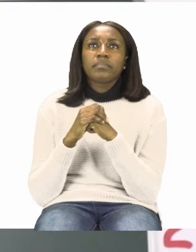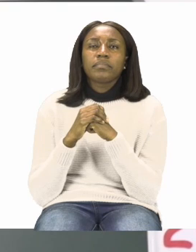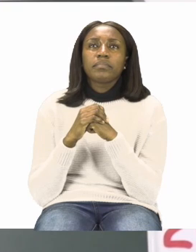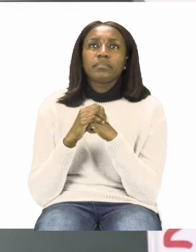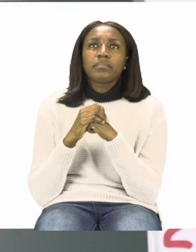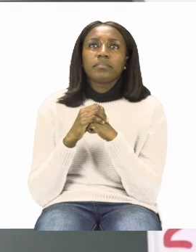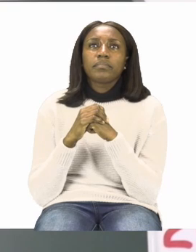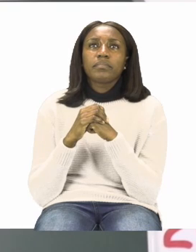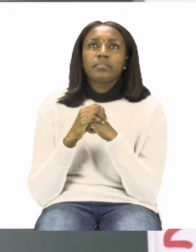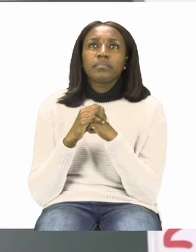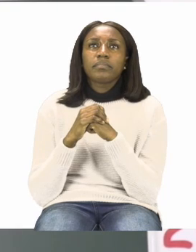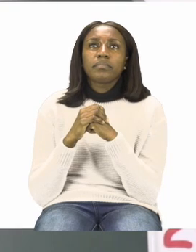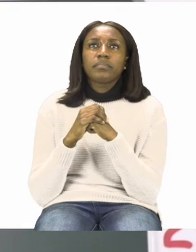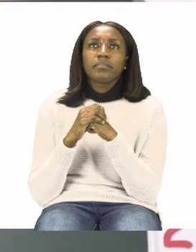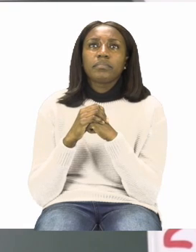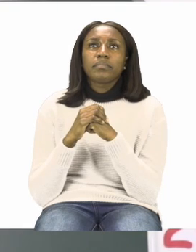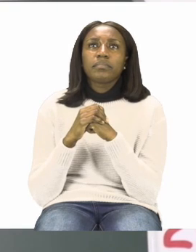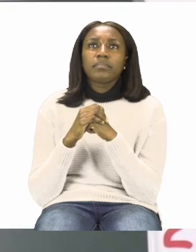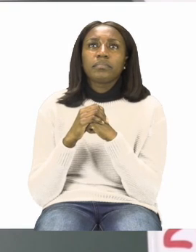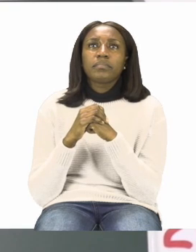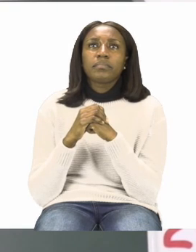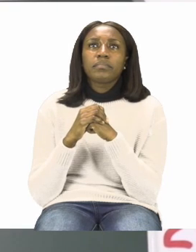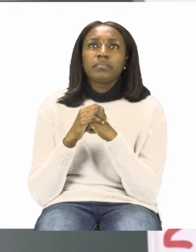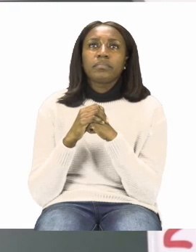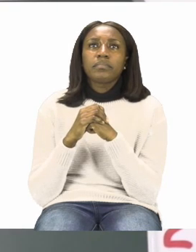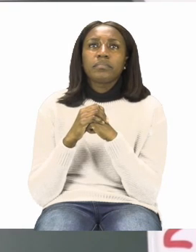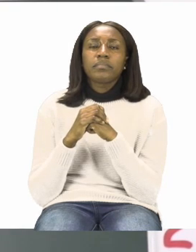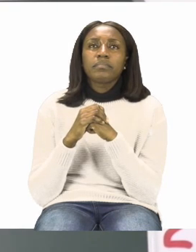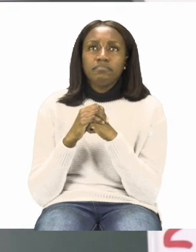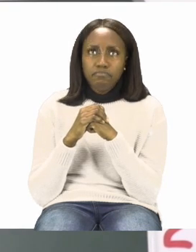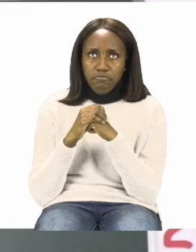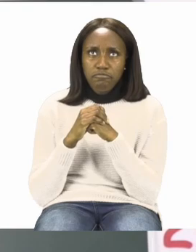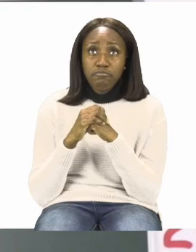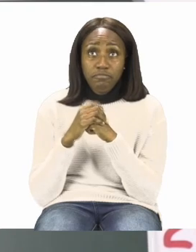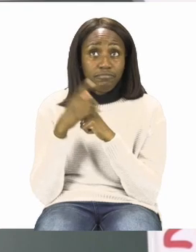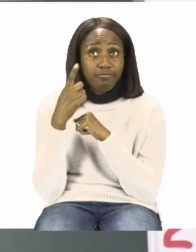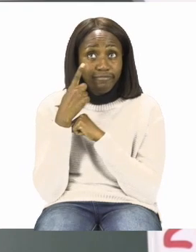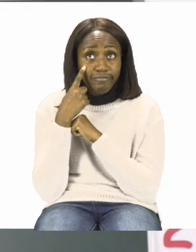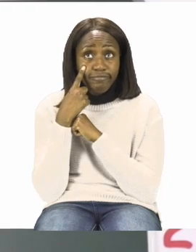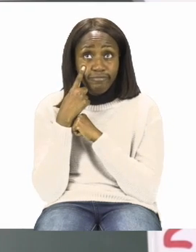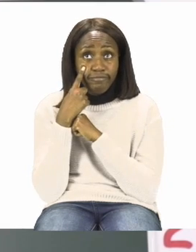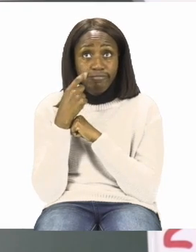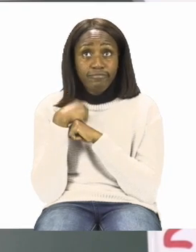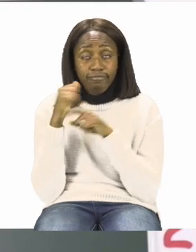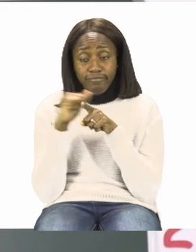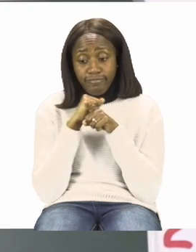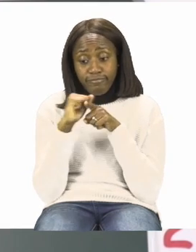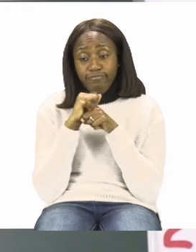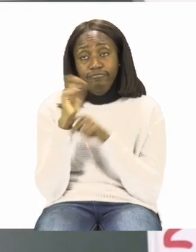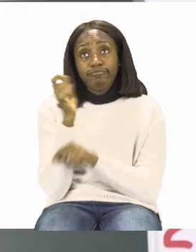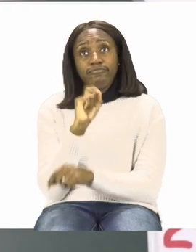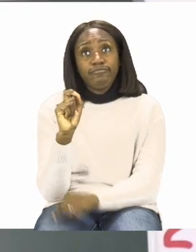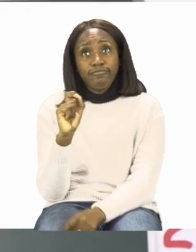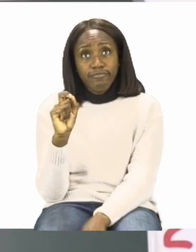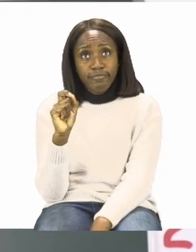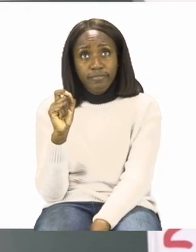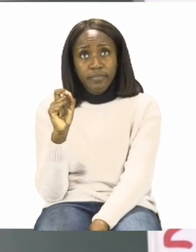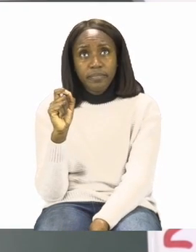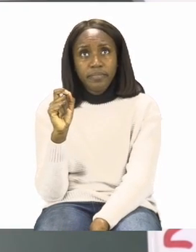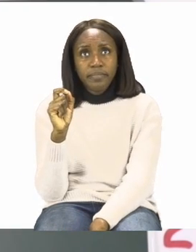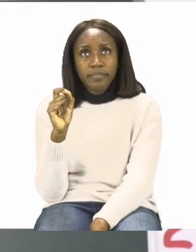Right, there we go. Did you see what I just did? I